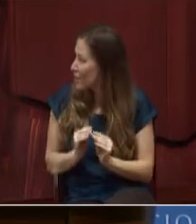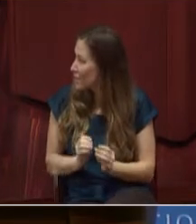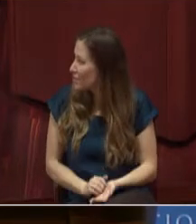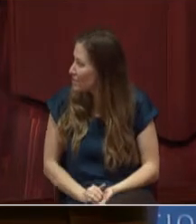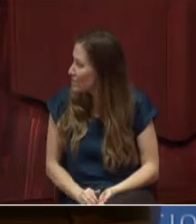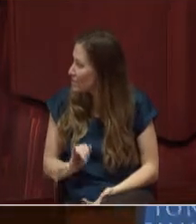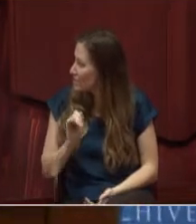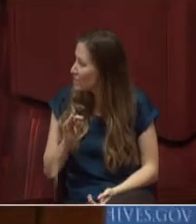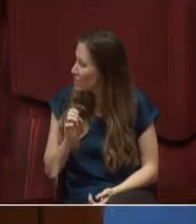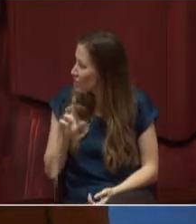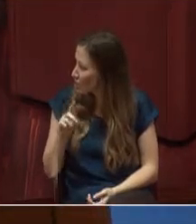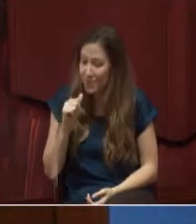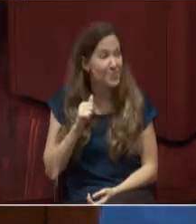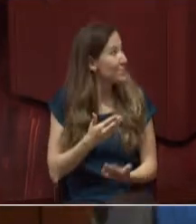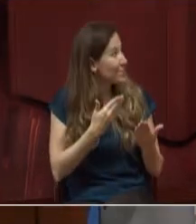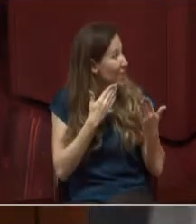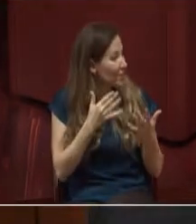Shepard. Thank you very much, David.